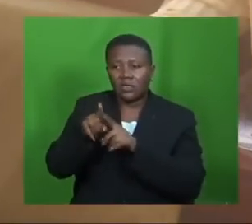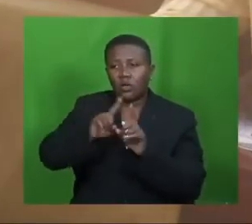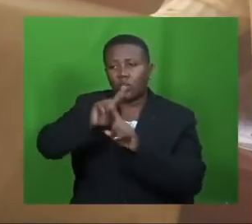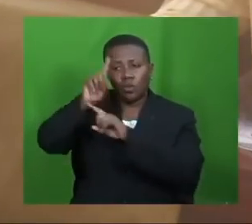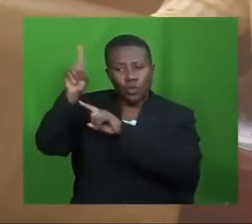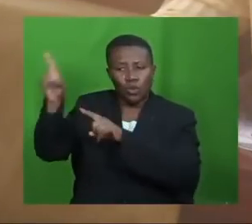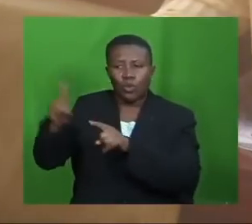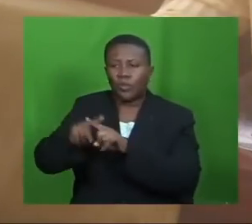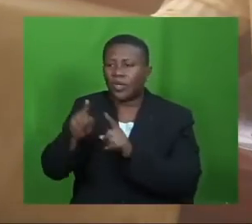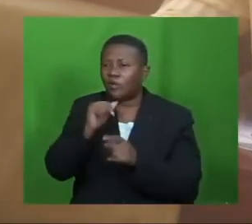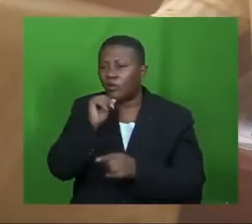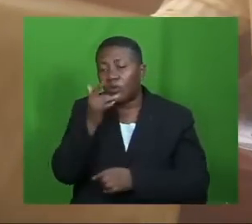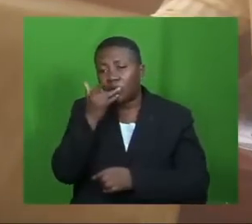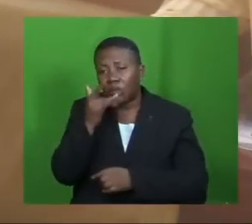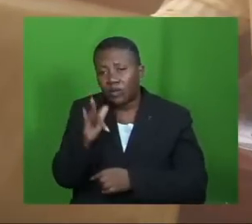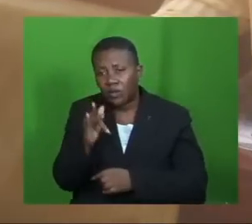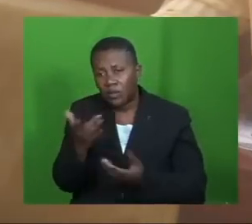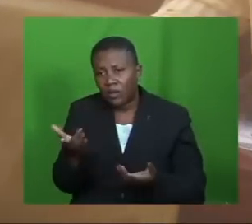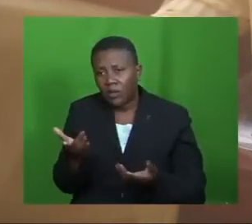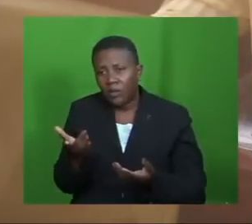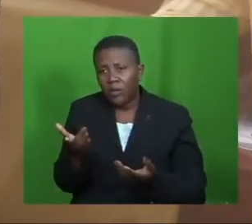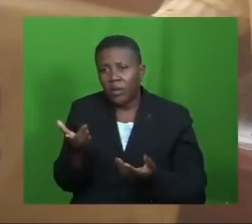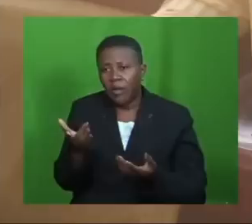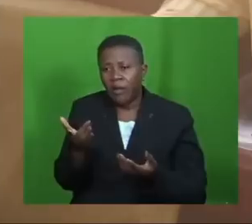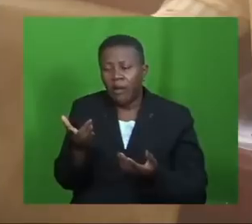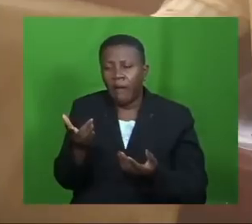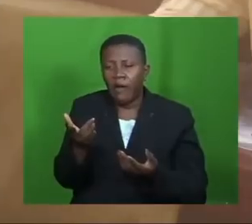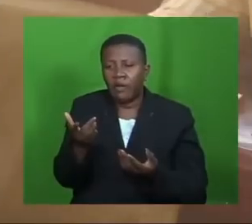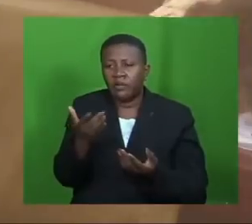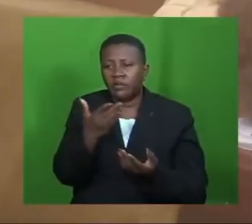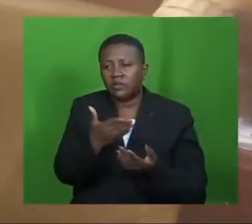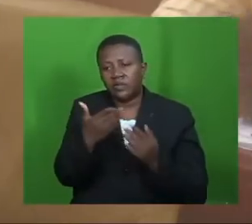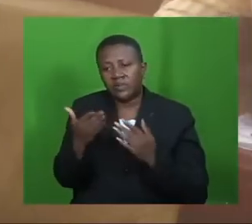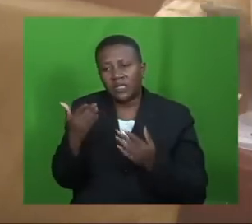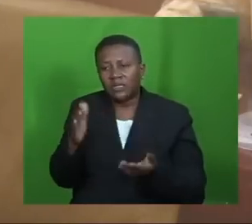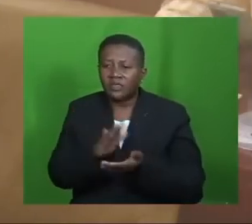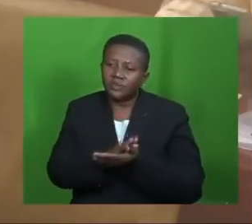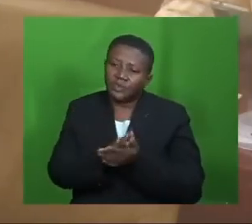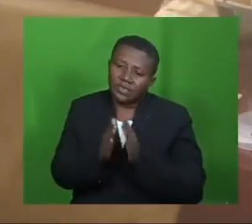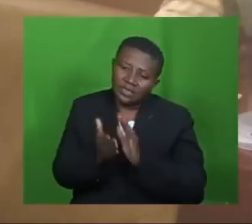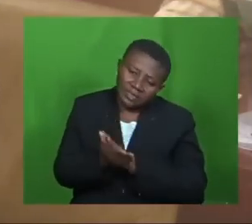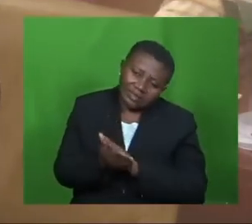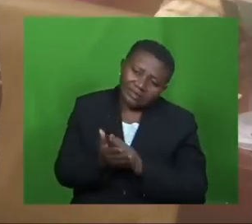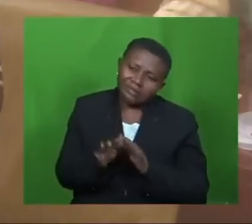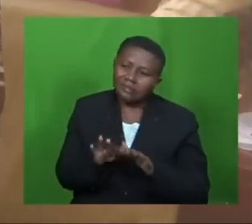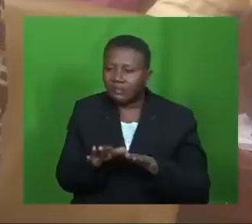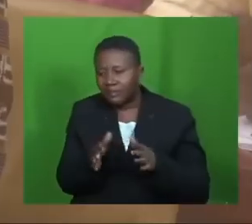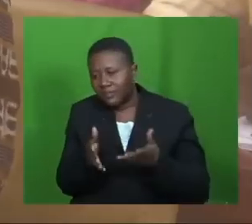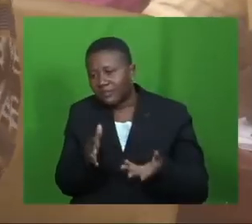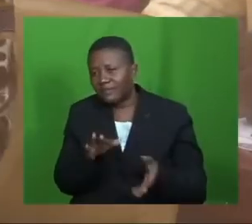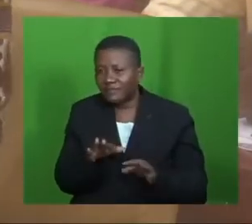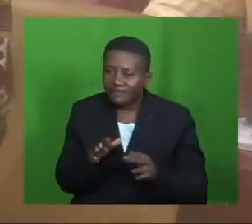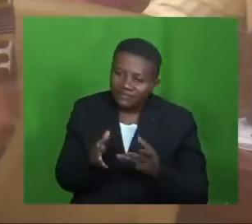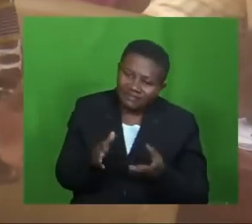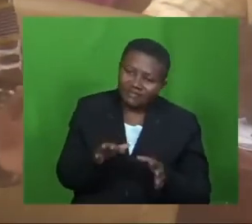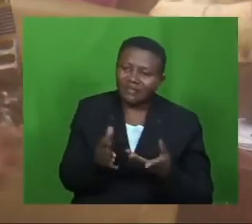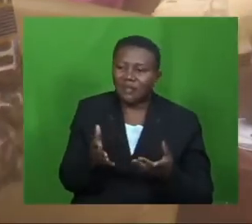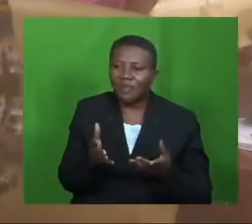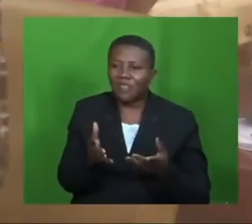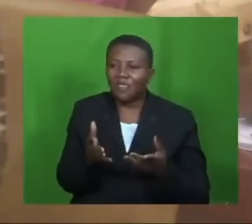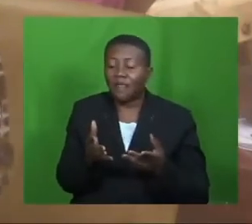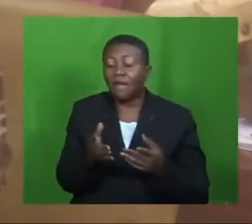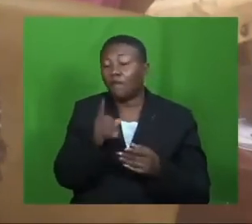I believe they lost focus along the line, even though I'm sure the individual players and then the body did their best.